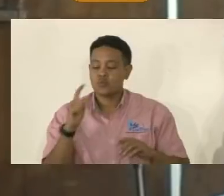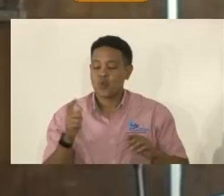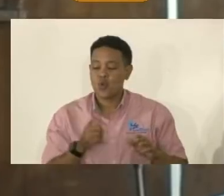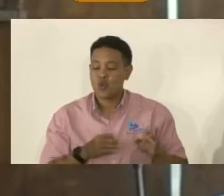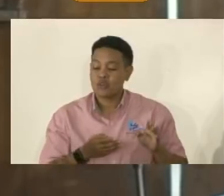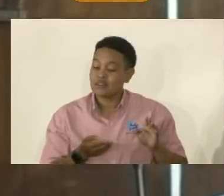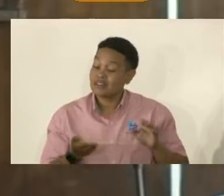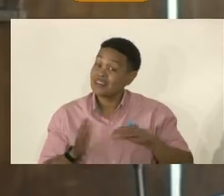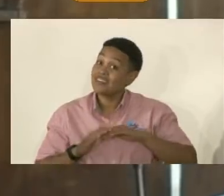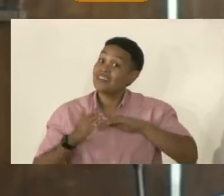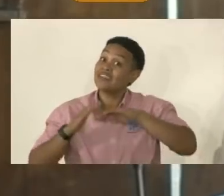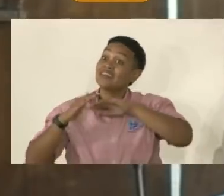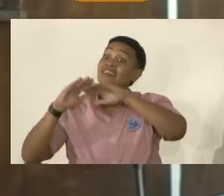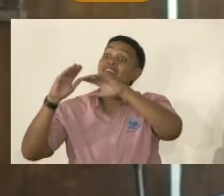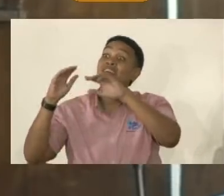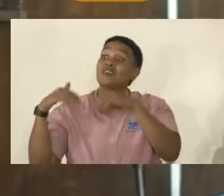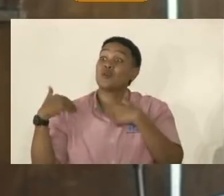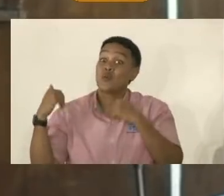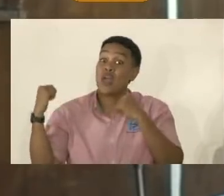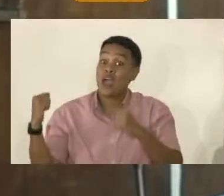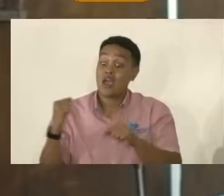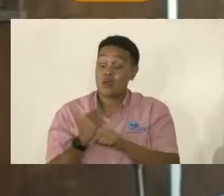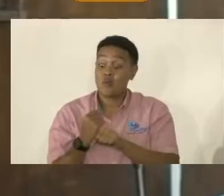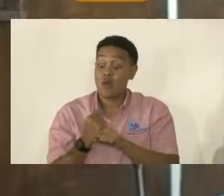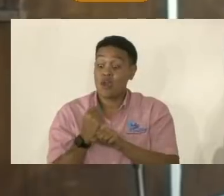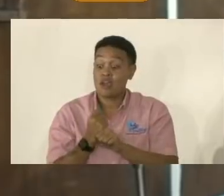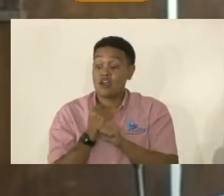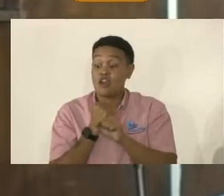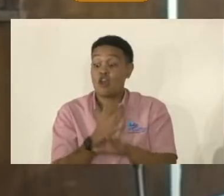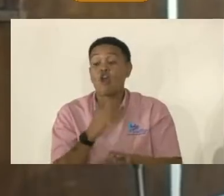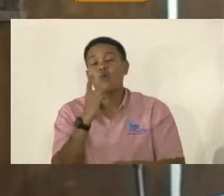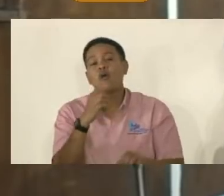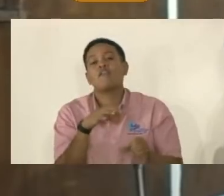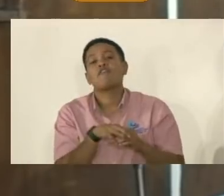rise in youth unemployment may well be one of the